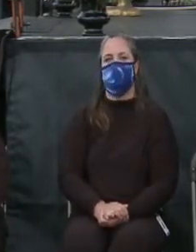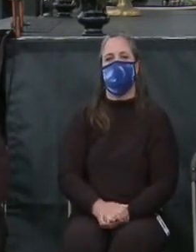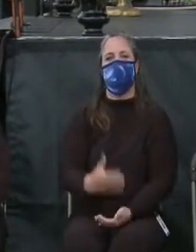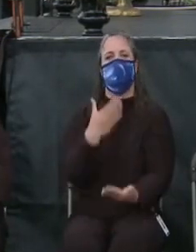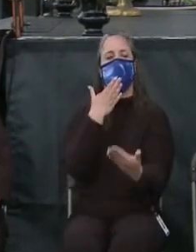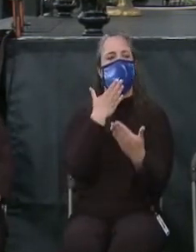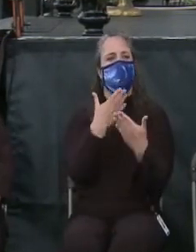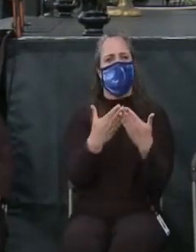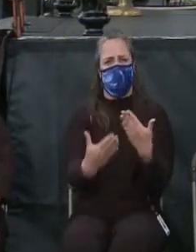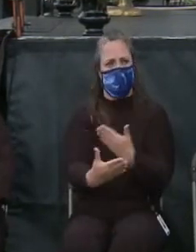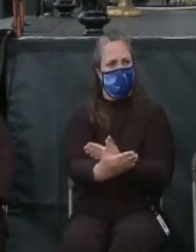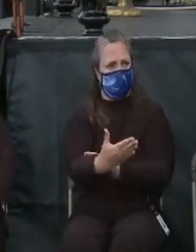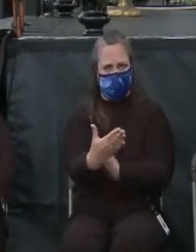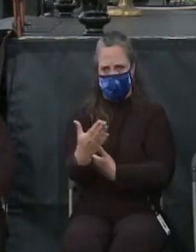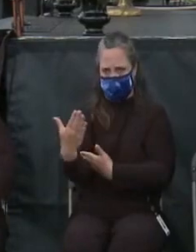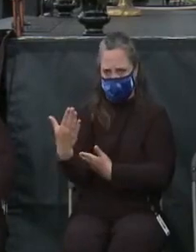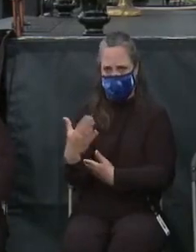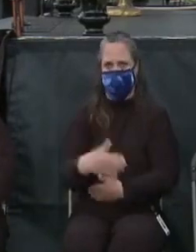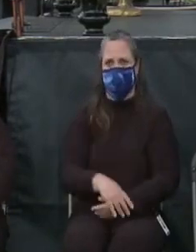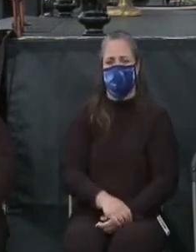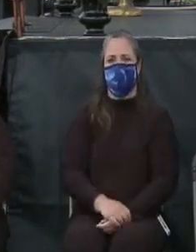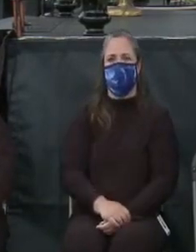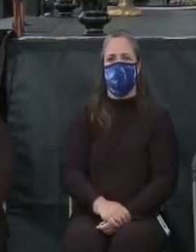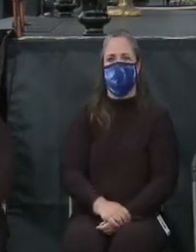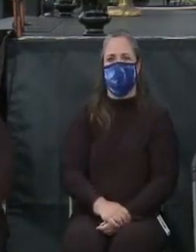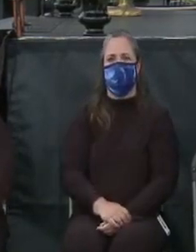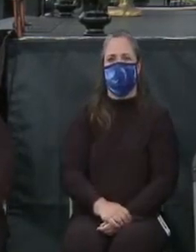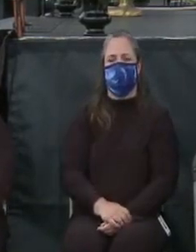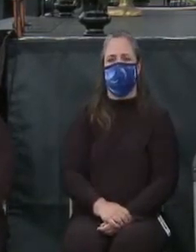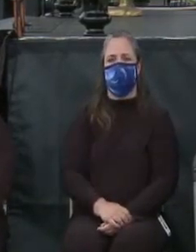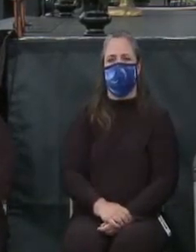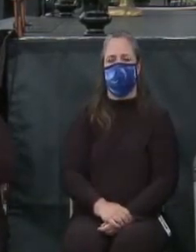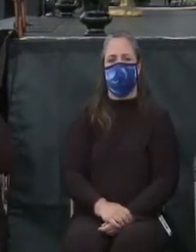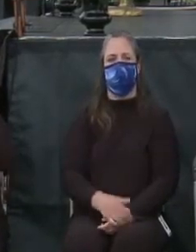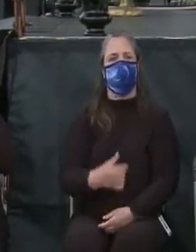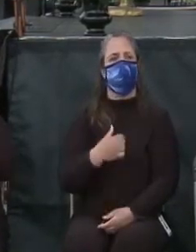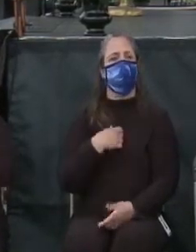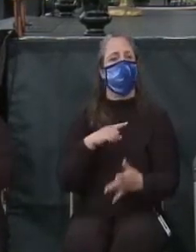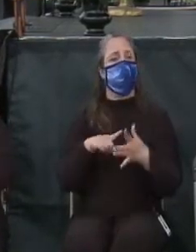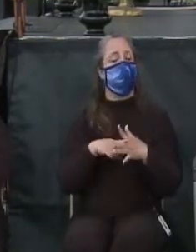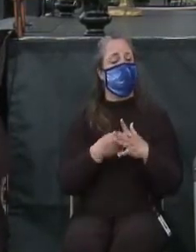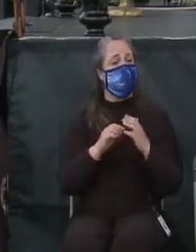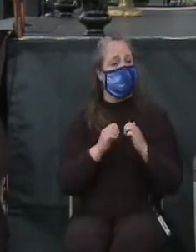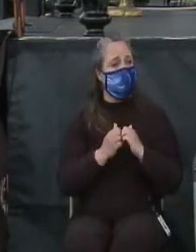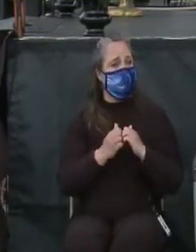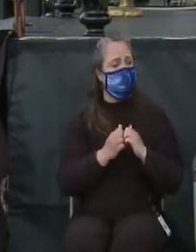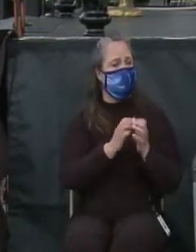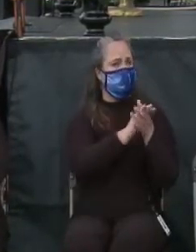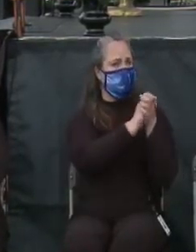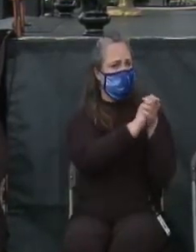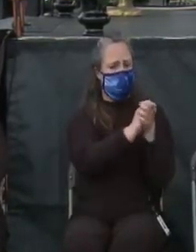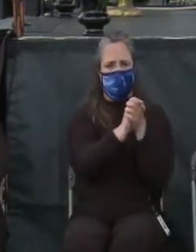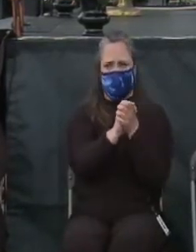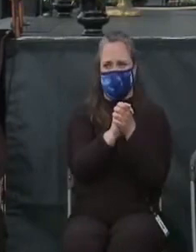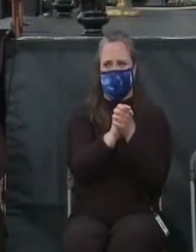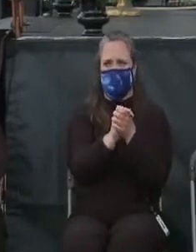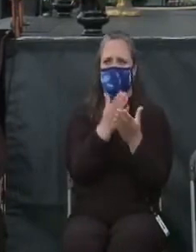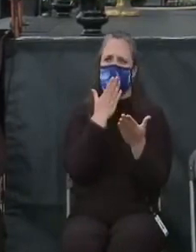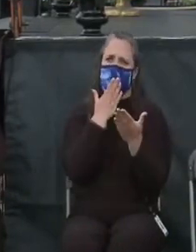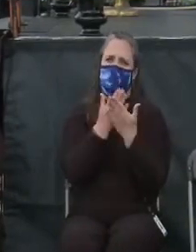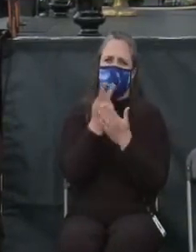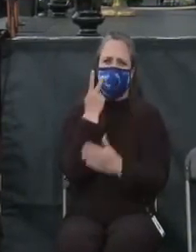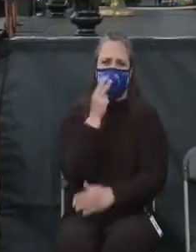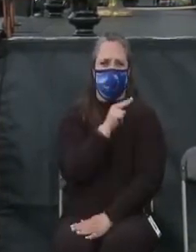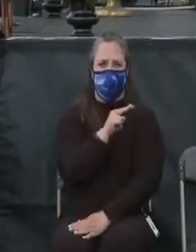Good morning, everyone. I want to start by congratulating all of you. It is good to see you all, and I have to stare at those little